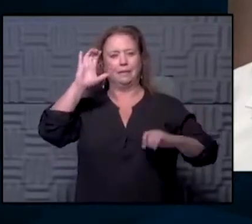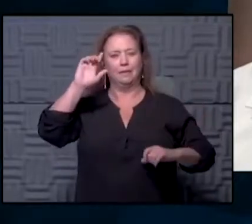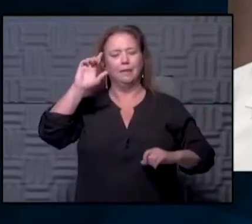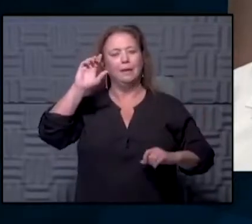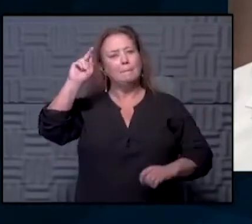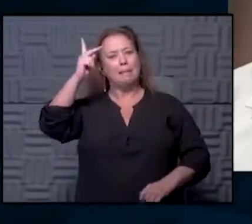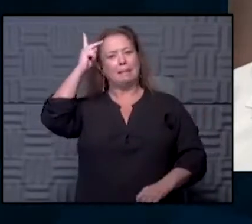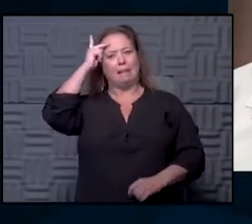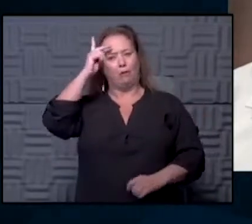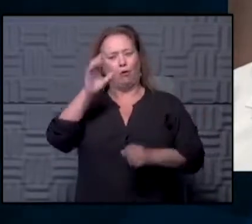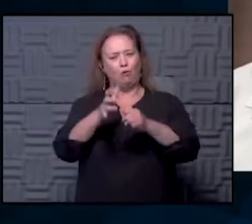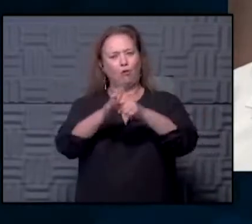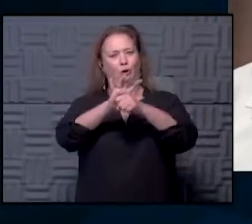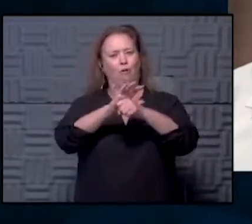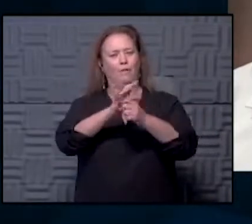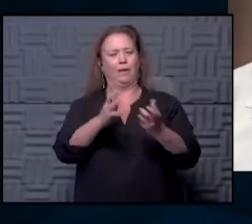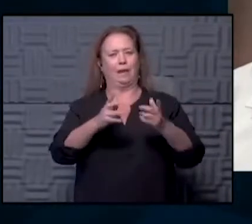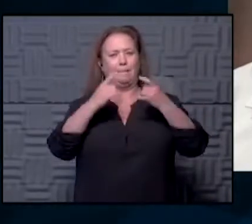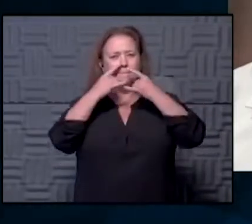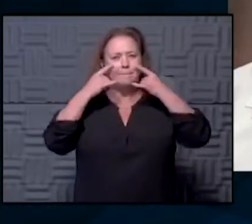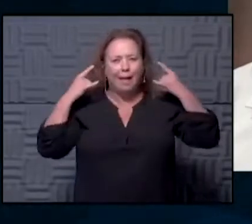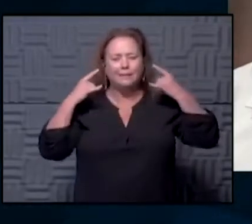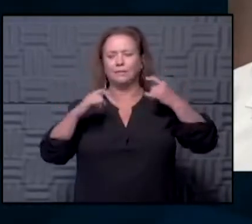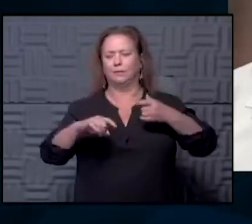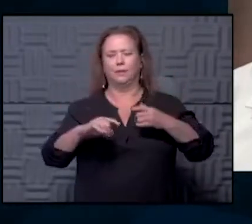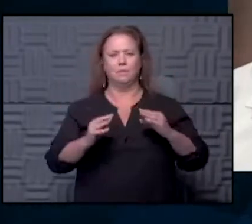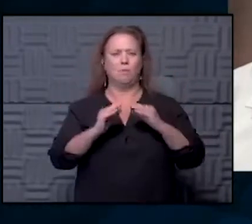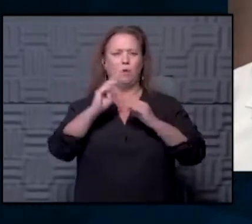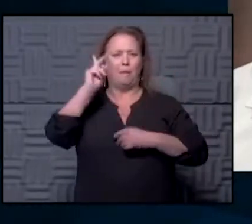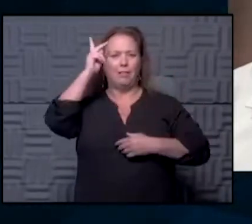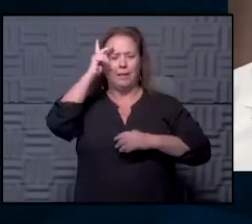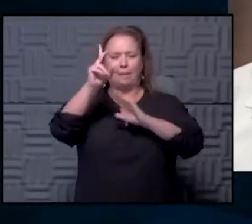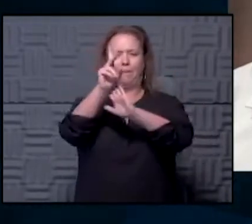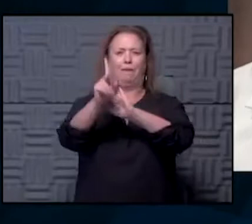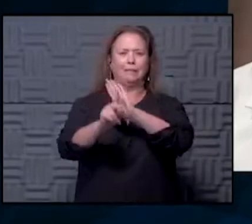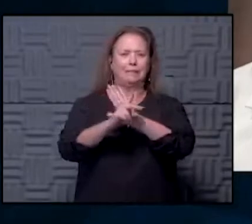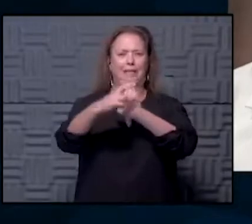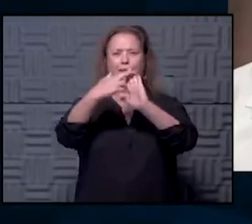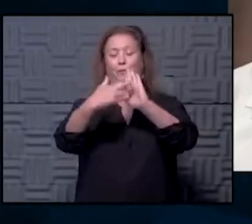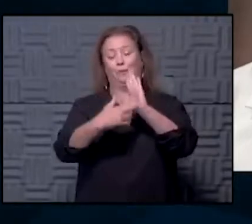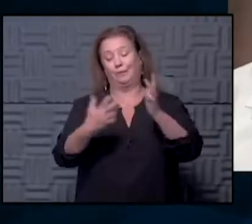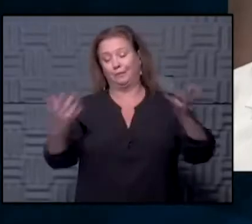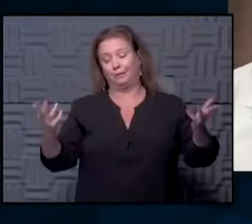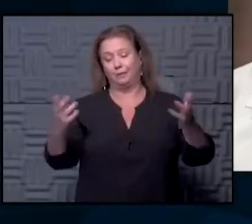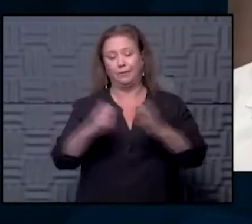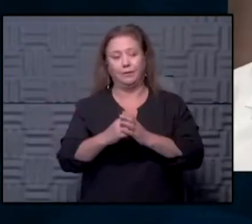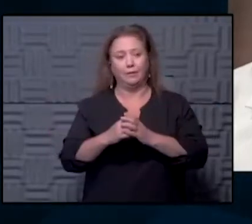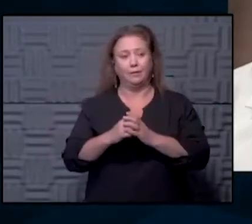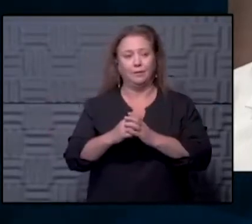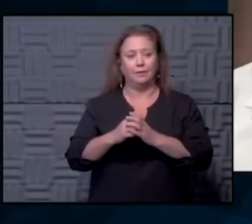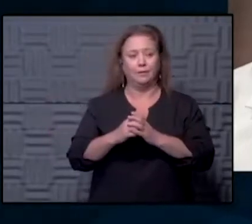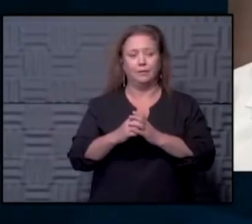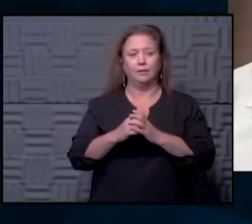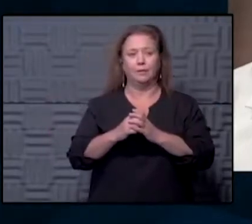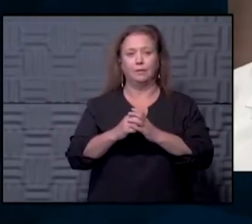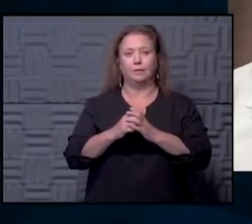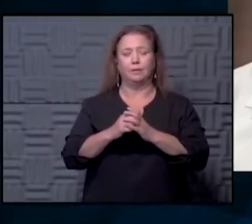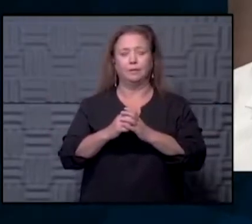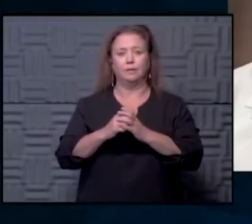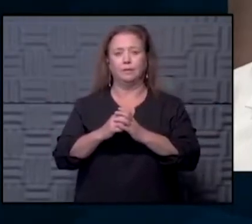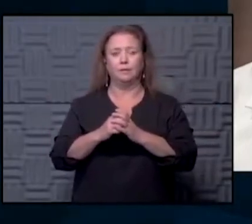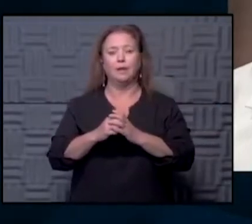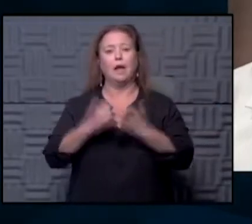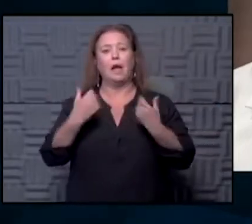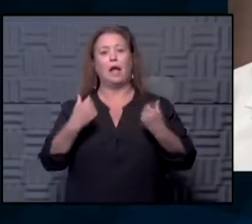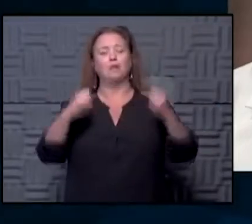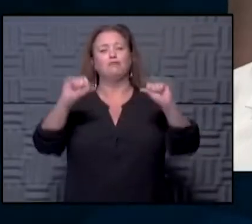COVID-19 has become, and especially mask wearing and policy. But it is what it is. Like in this show, it sounds great. I